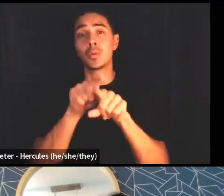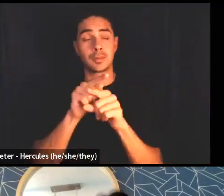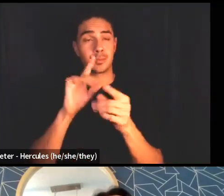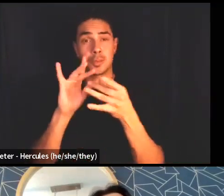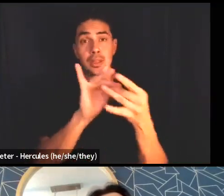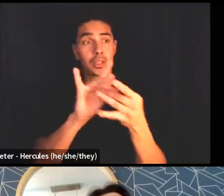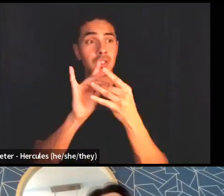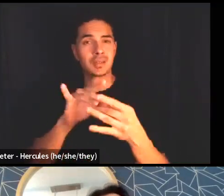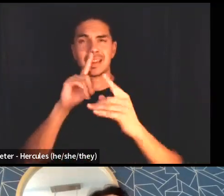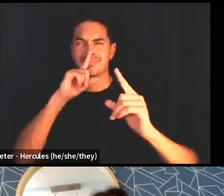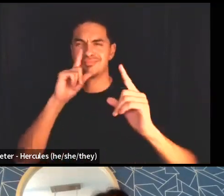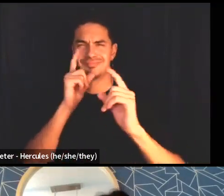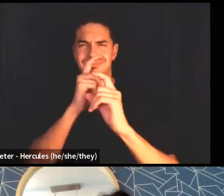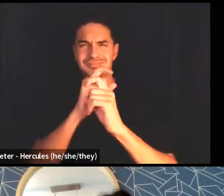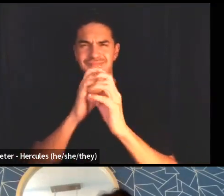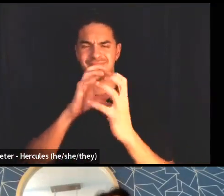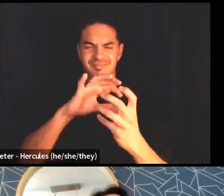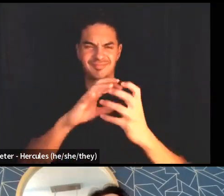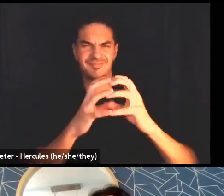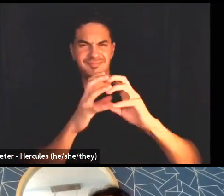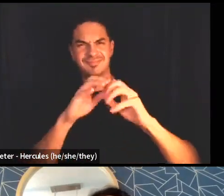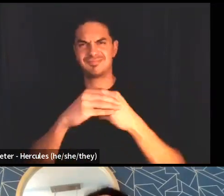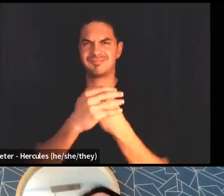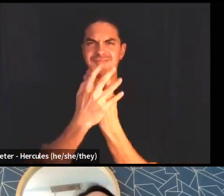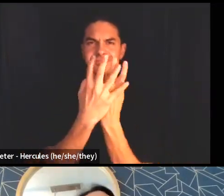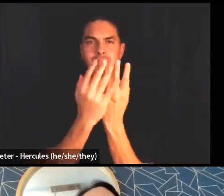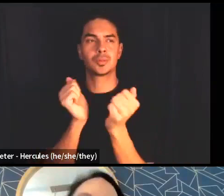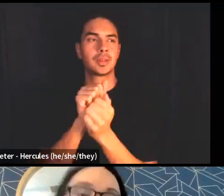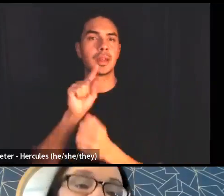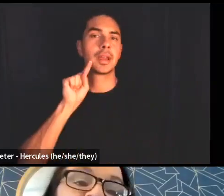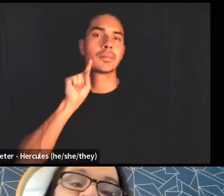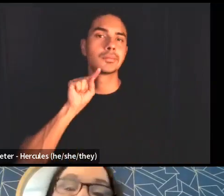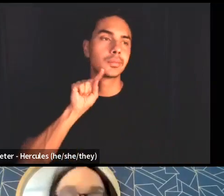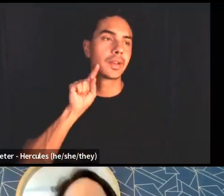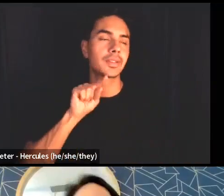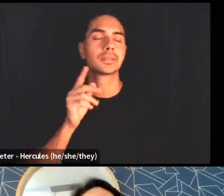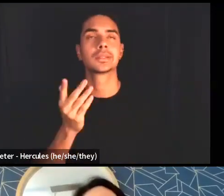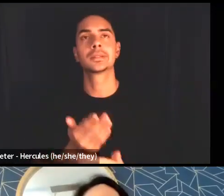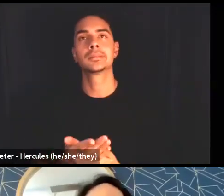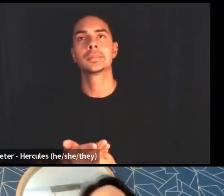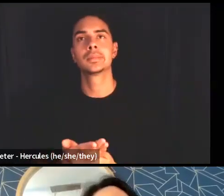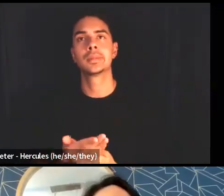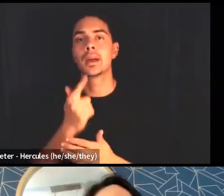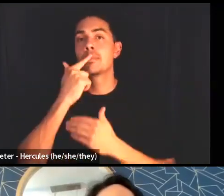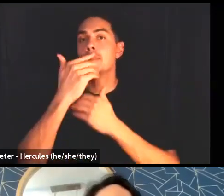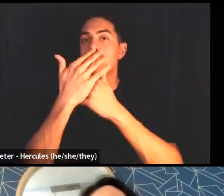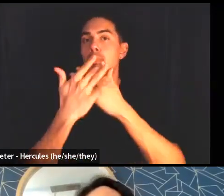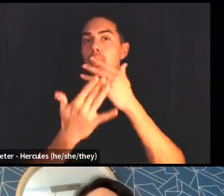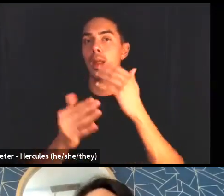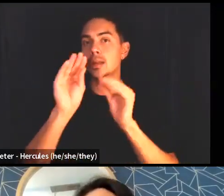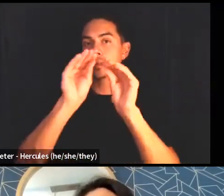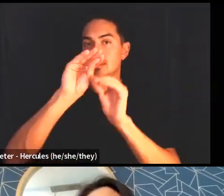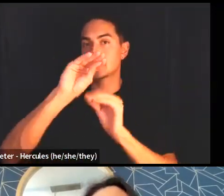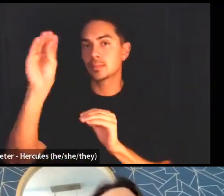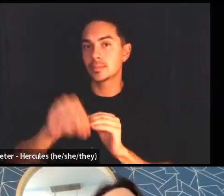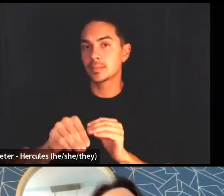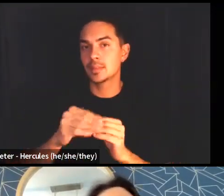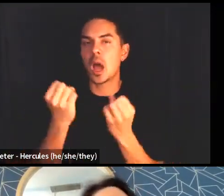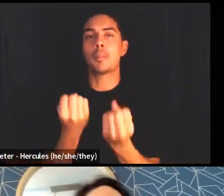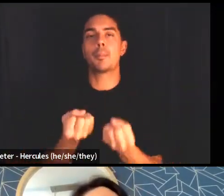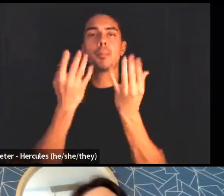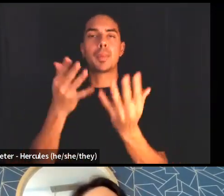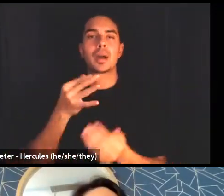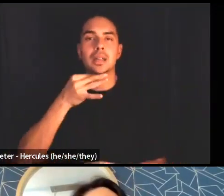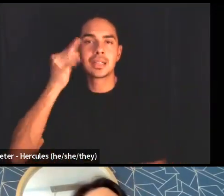around race and enrollment and blood quantum and all the things, right? Like getting to